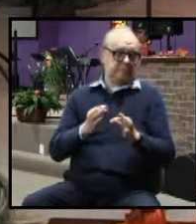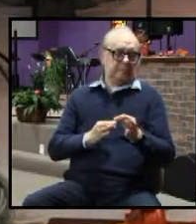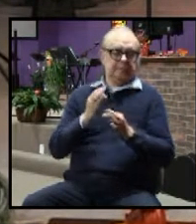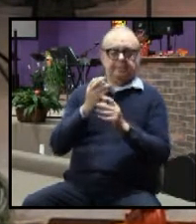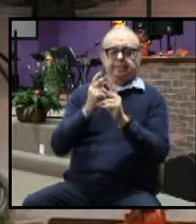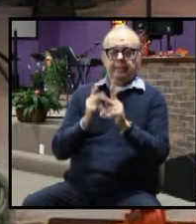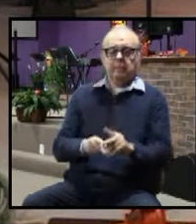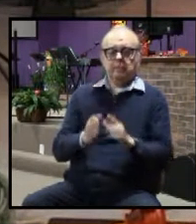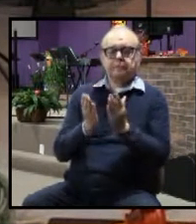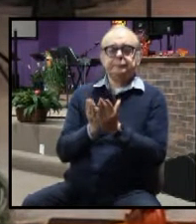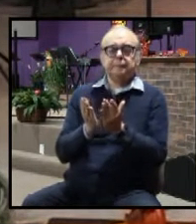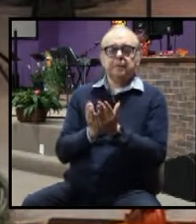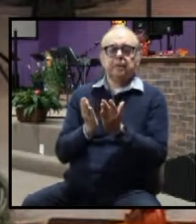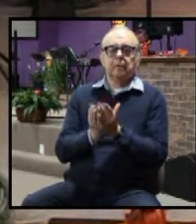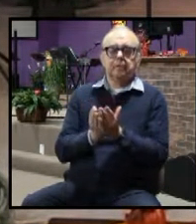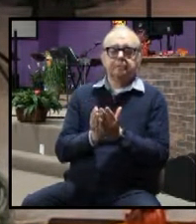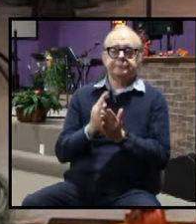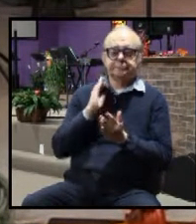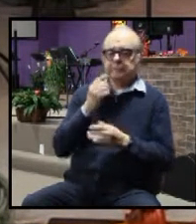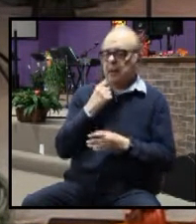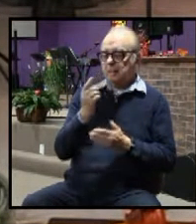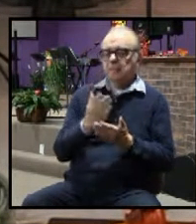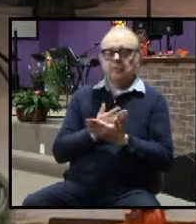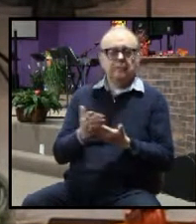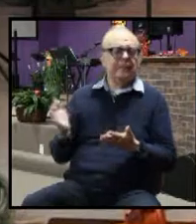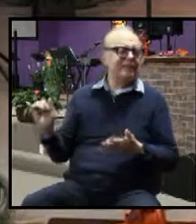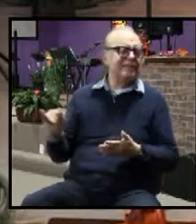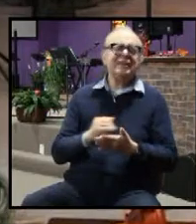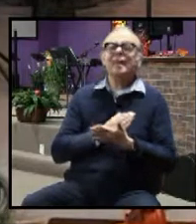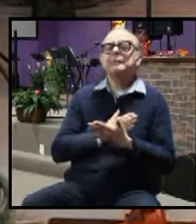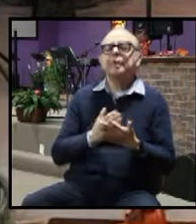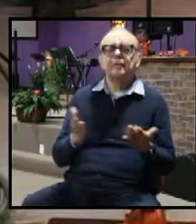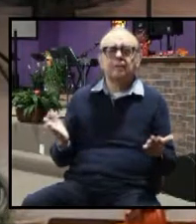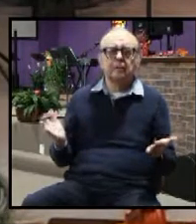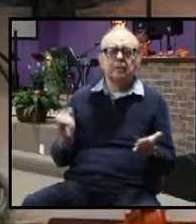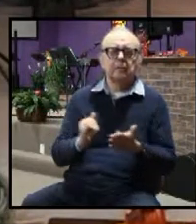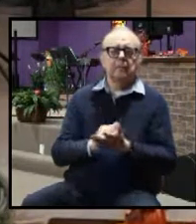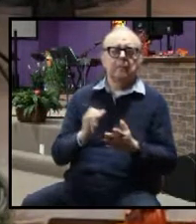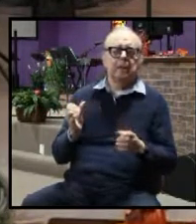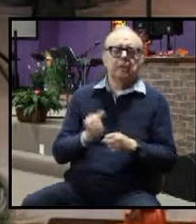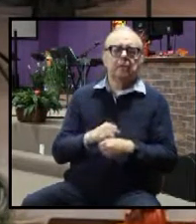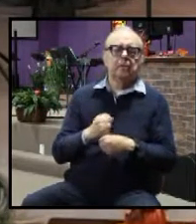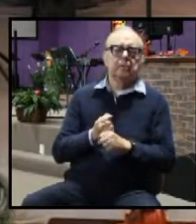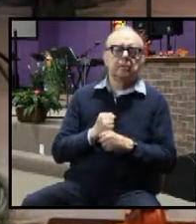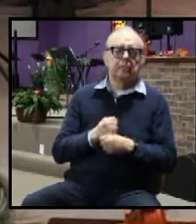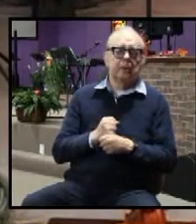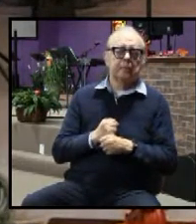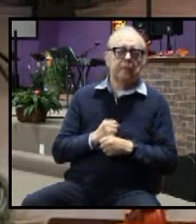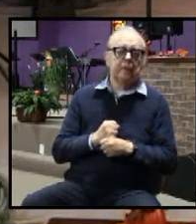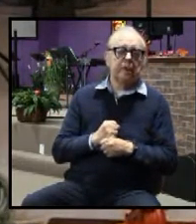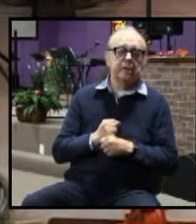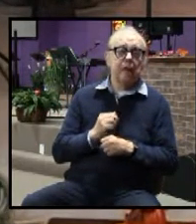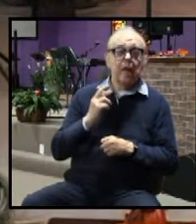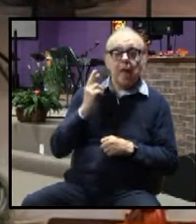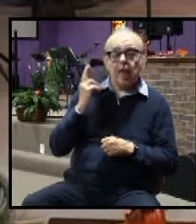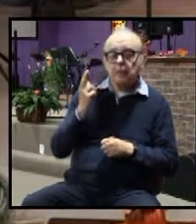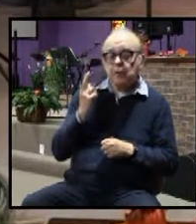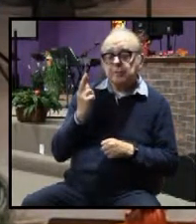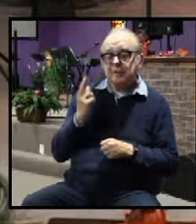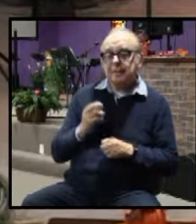Instead, every one of these self-help books will tell you the same thing, that you've got to create a purpose.